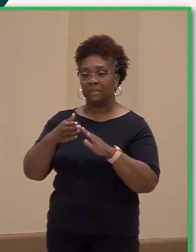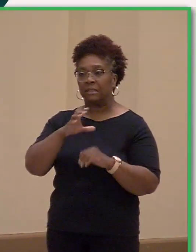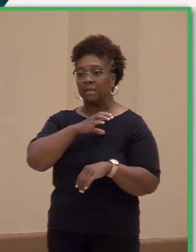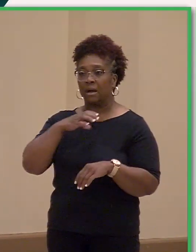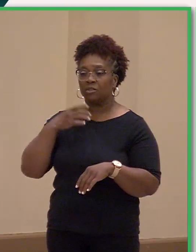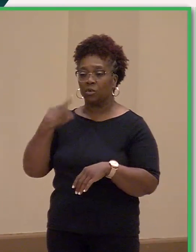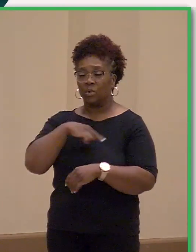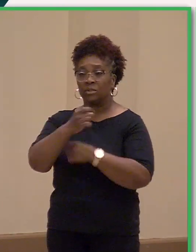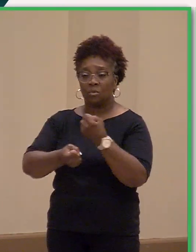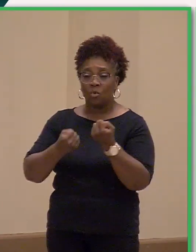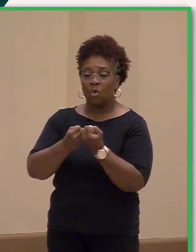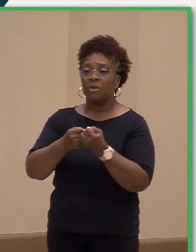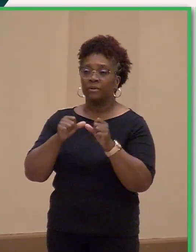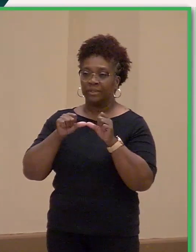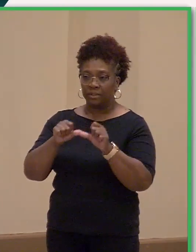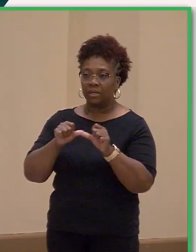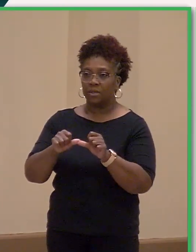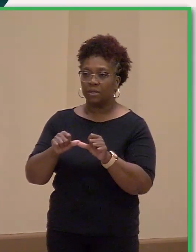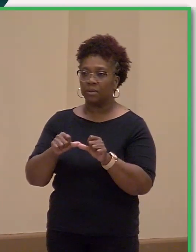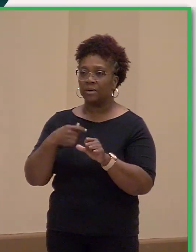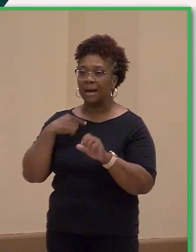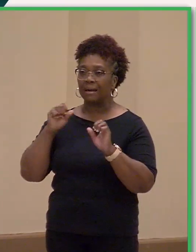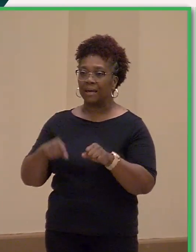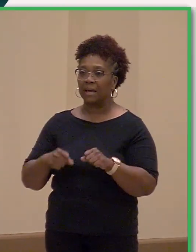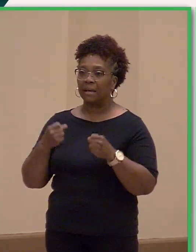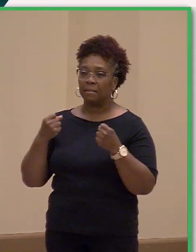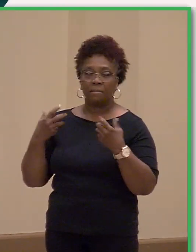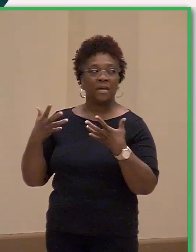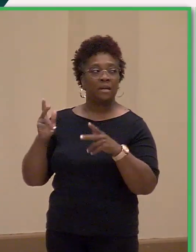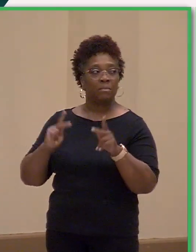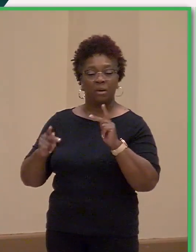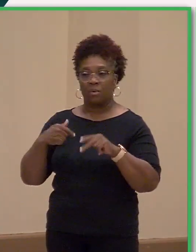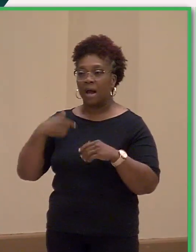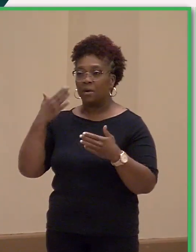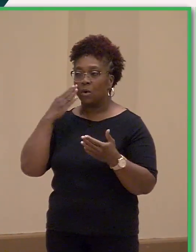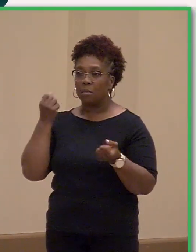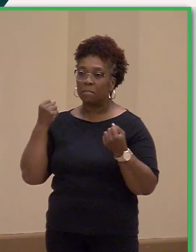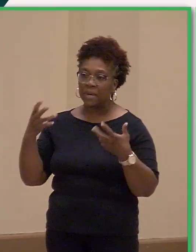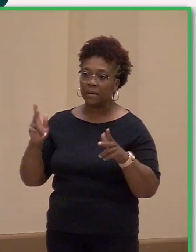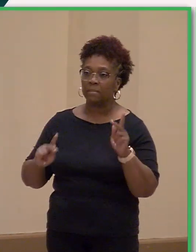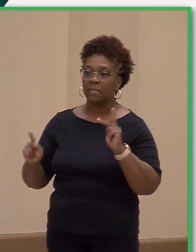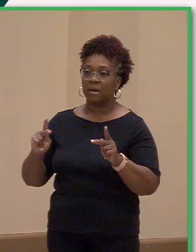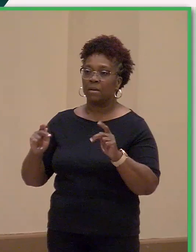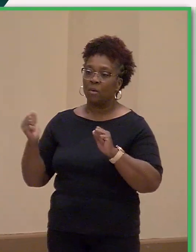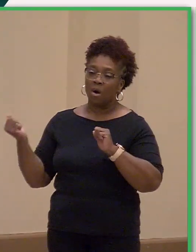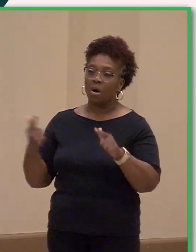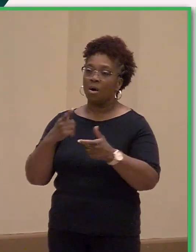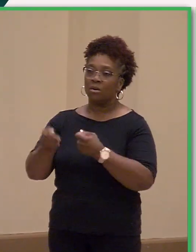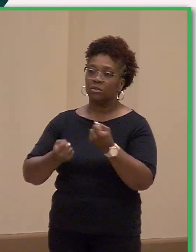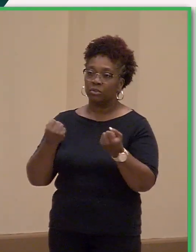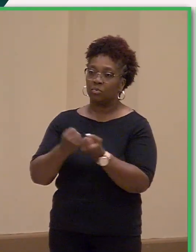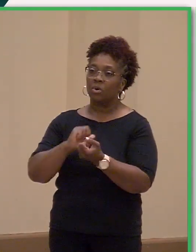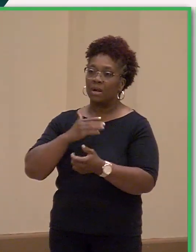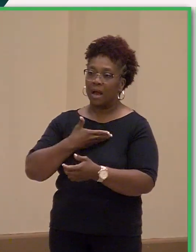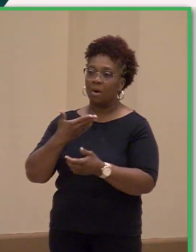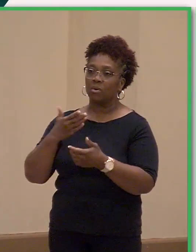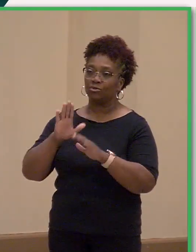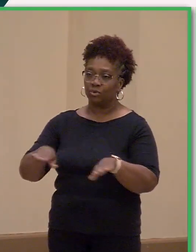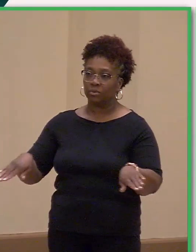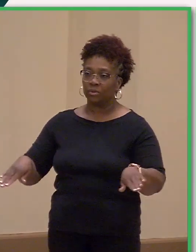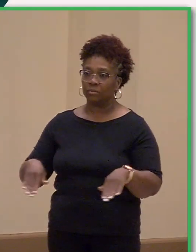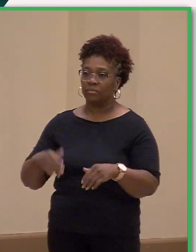Keep doing what you're doing. I can get a whole bunch of people, and I know a whole bunch of people, and we all gonna stand behind our children.